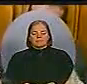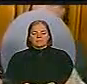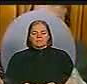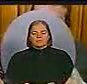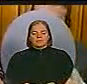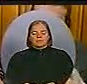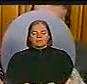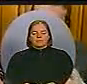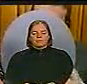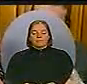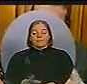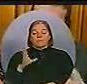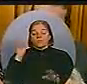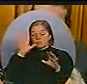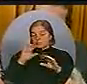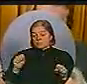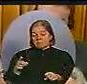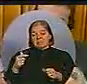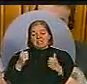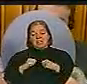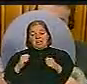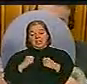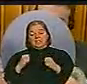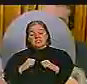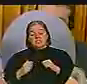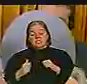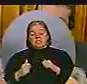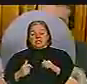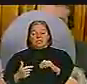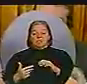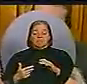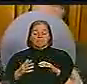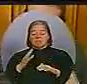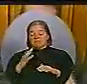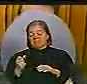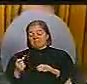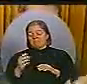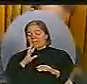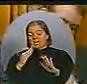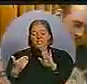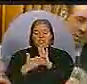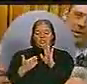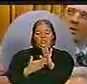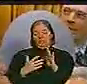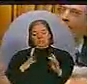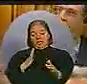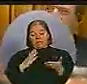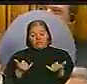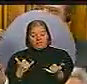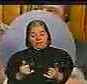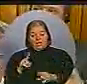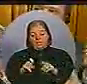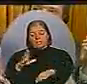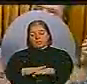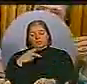me to death with popcorn doesn't change the fact that it's their senators who are under investigation and the Canadians are fed up. No, she's going to